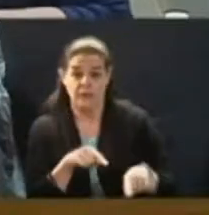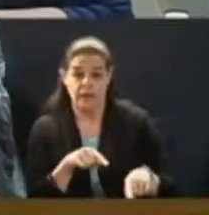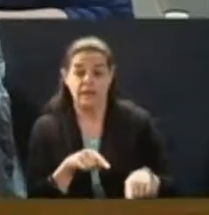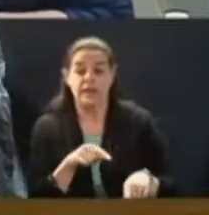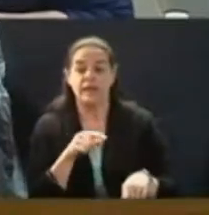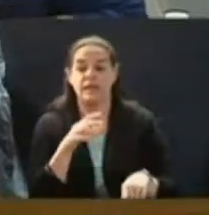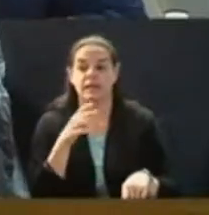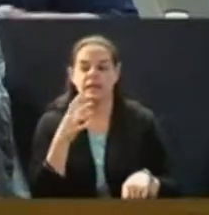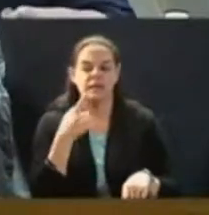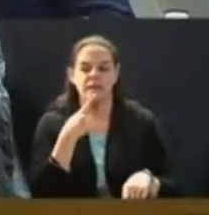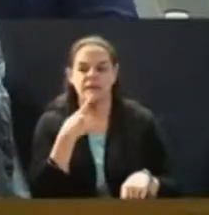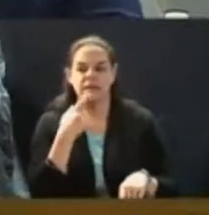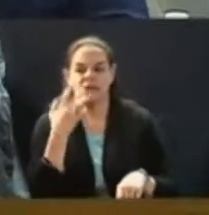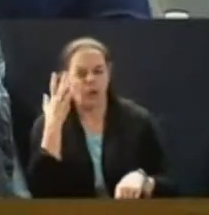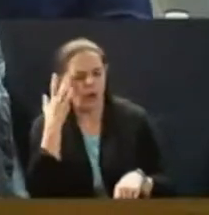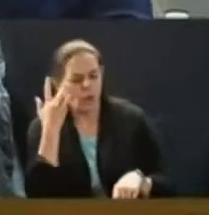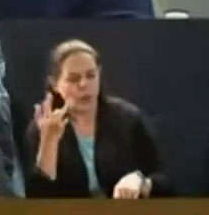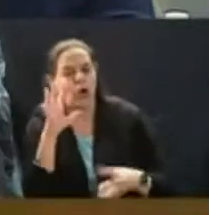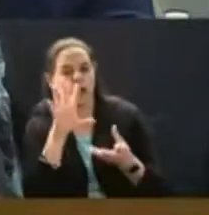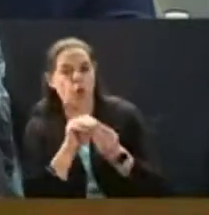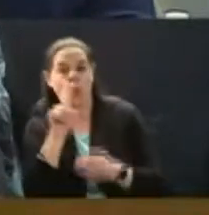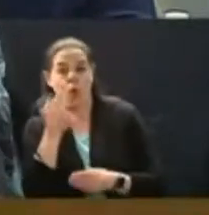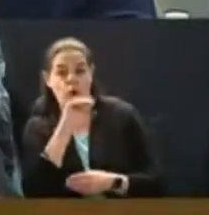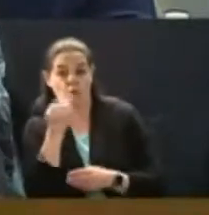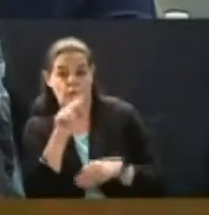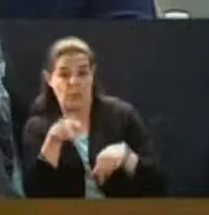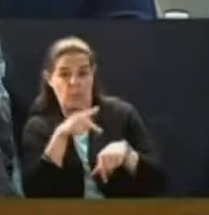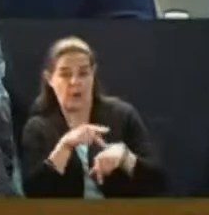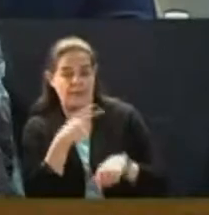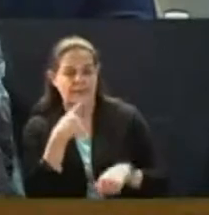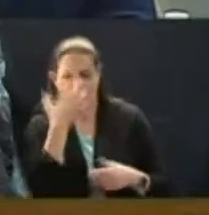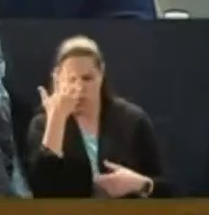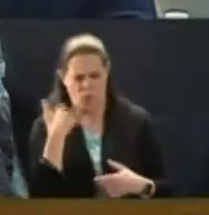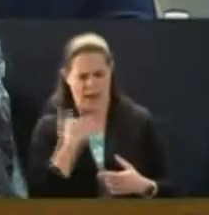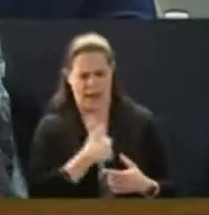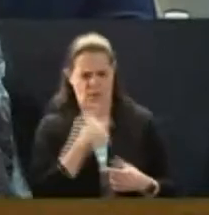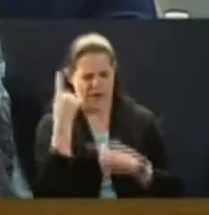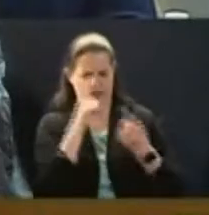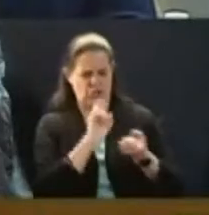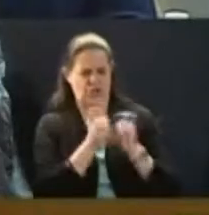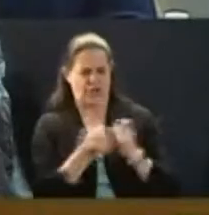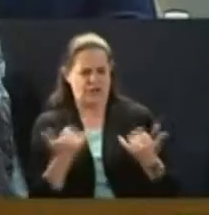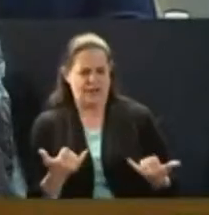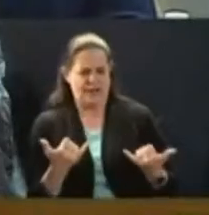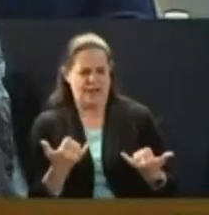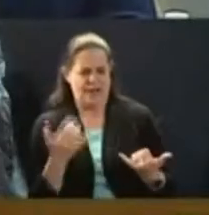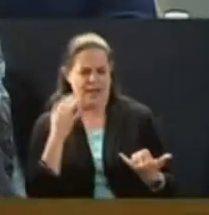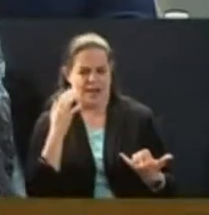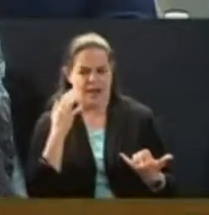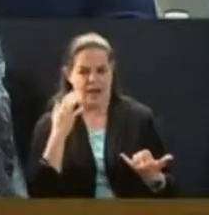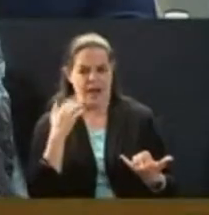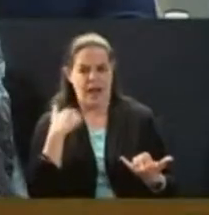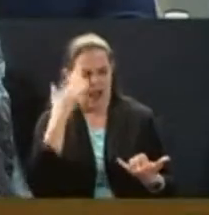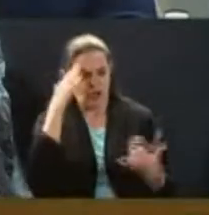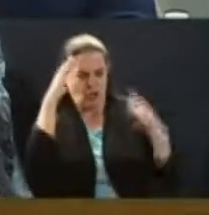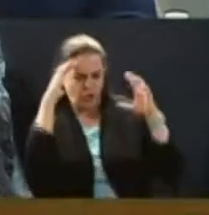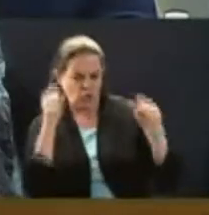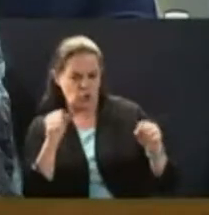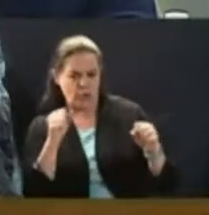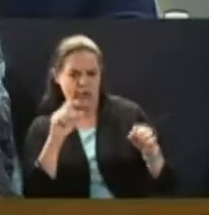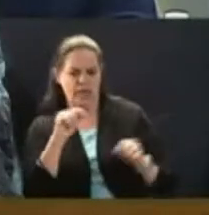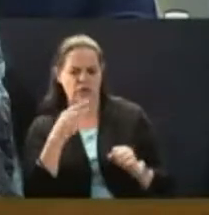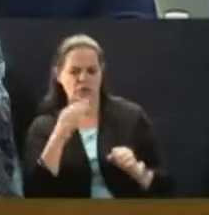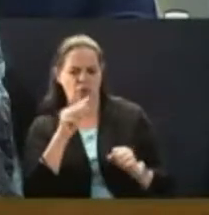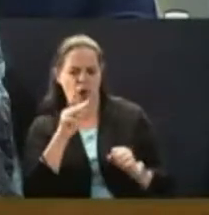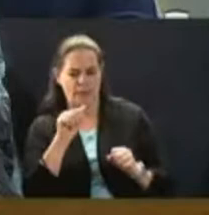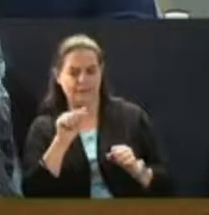and said, and 4 total, 100% said, why are we considering changing this right now? I know Superintendent Thomas also did a survey